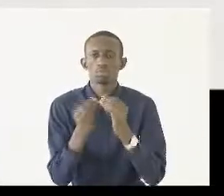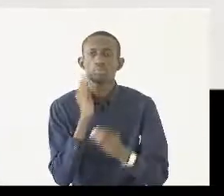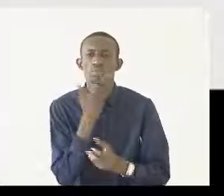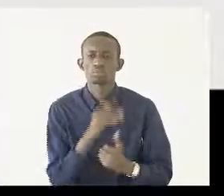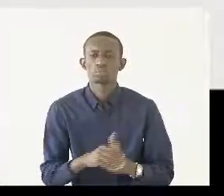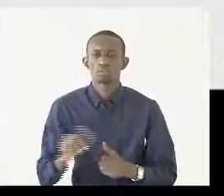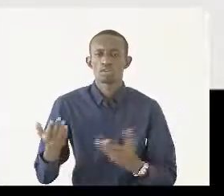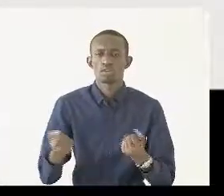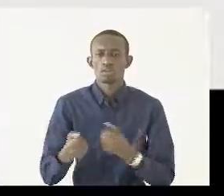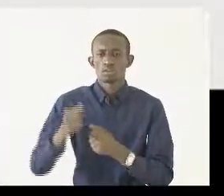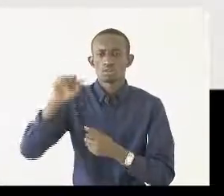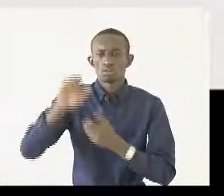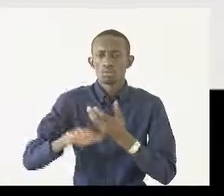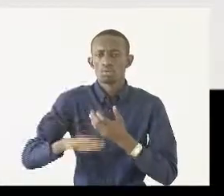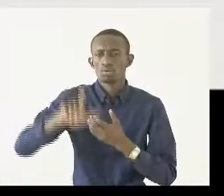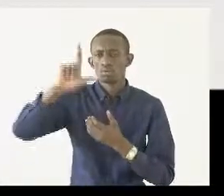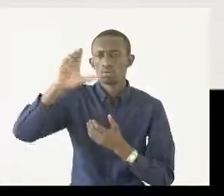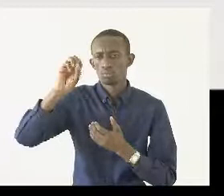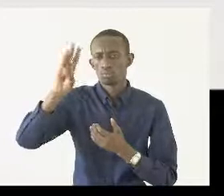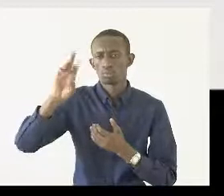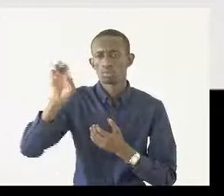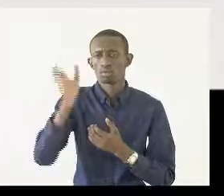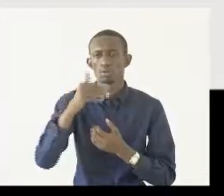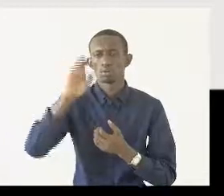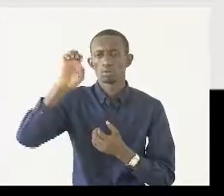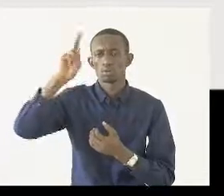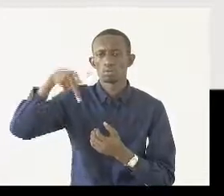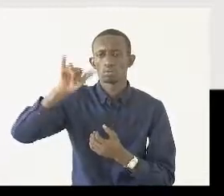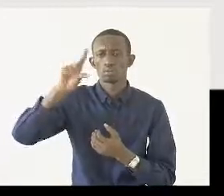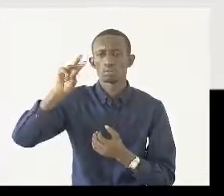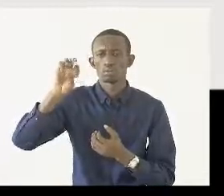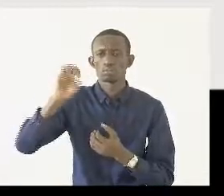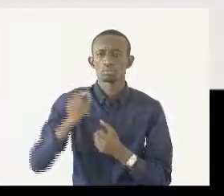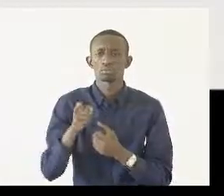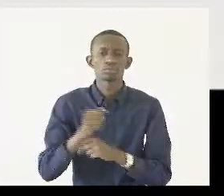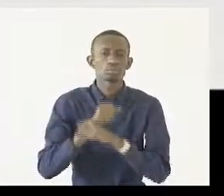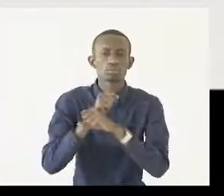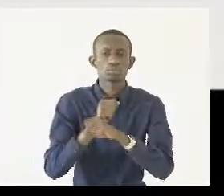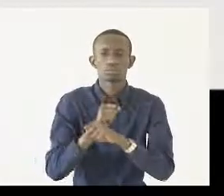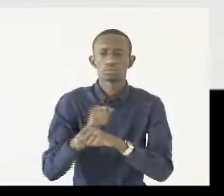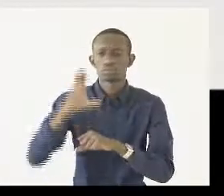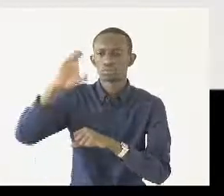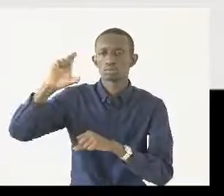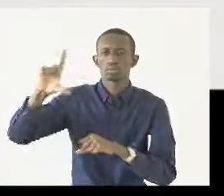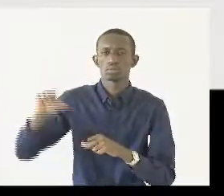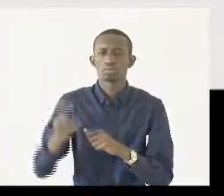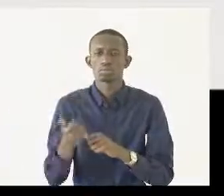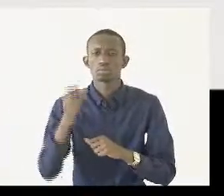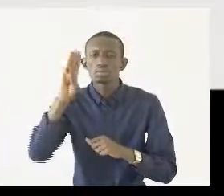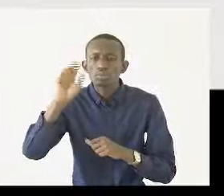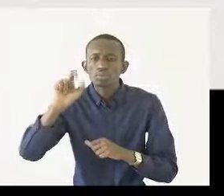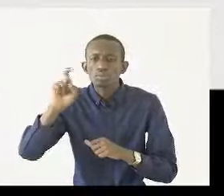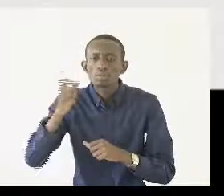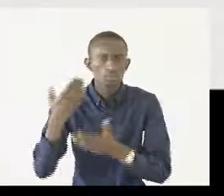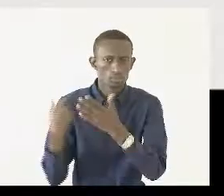lower epidermis for protecting these cells. We have also waxy cuticle we talked about.